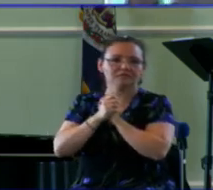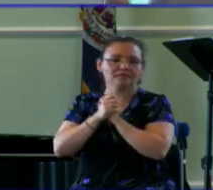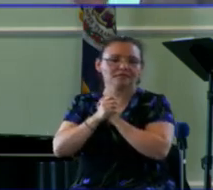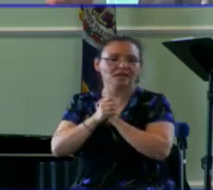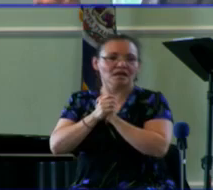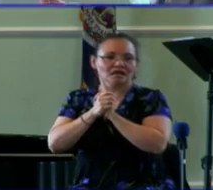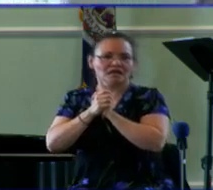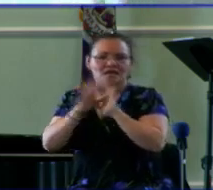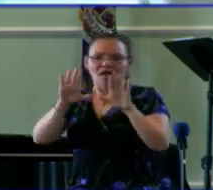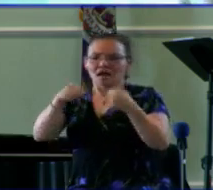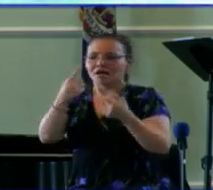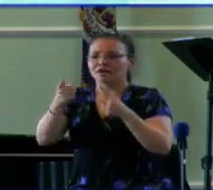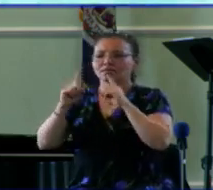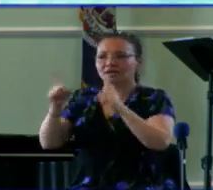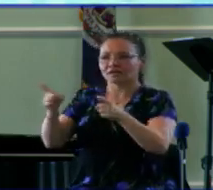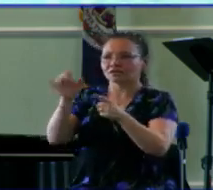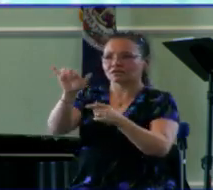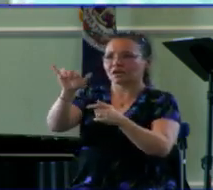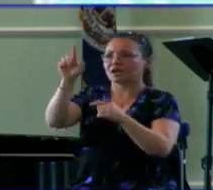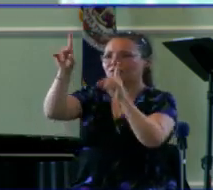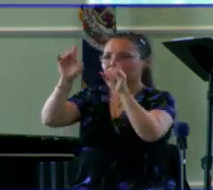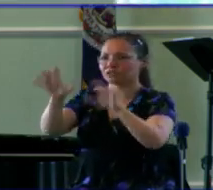How do you answer that question?